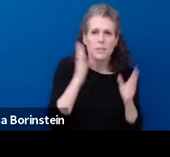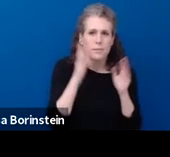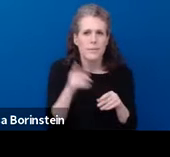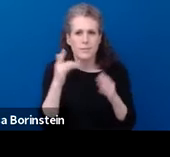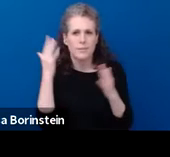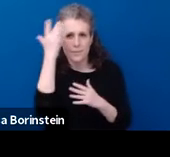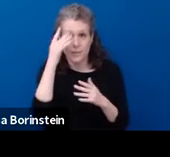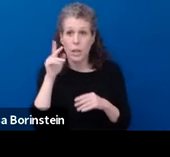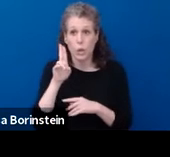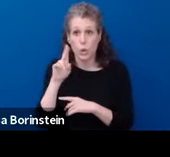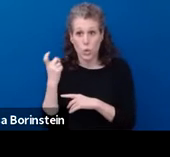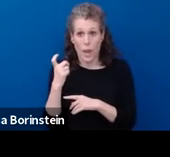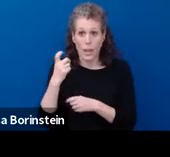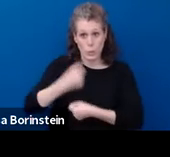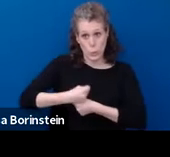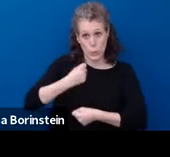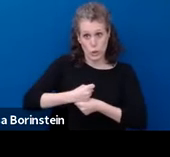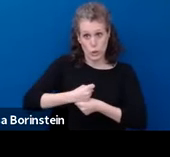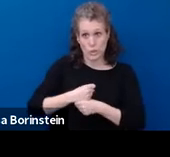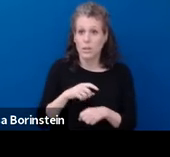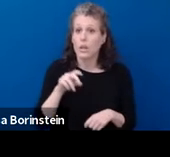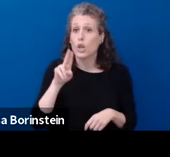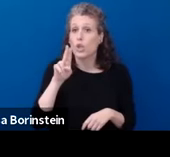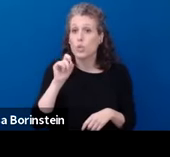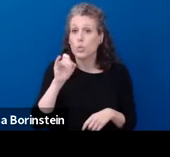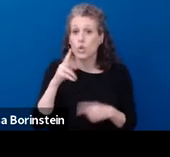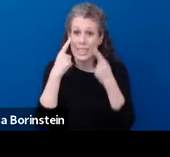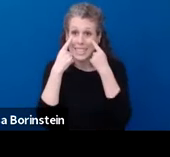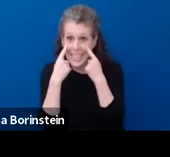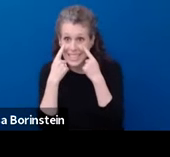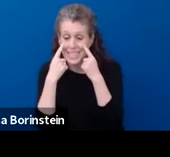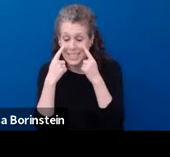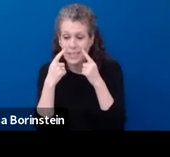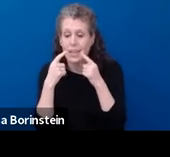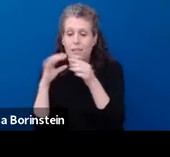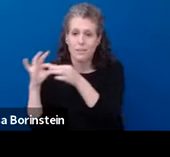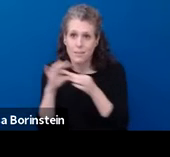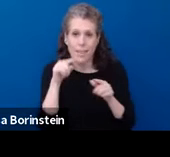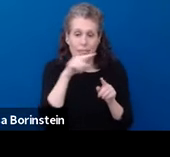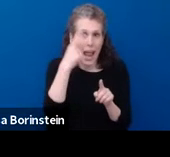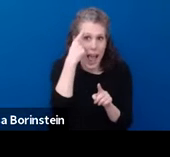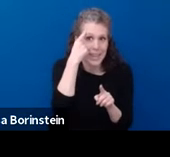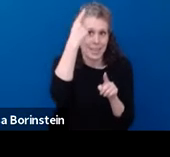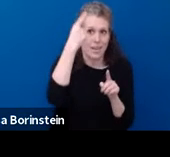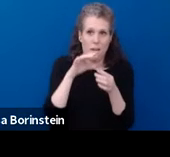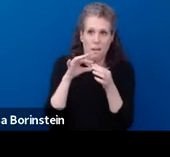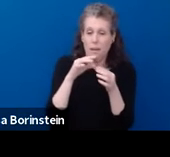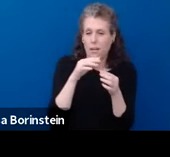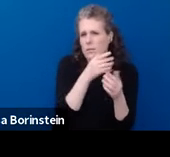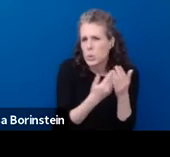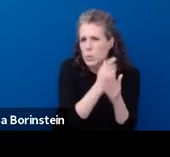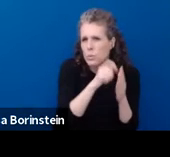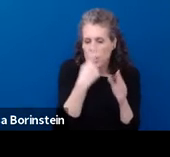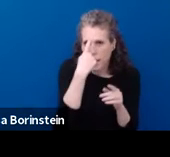the UX work, do the user testing on the idea that you're thinking about the new project. How can